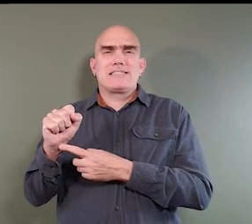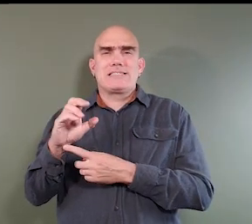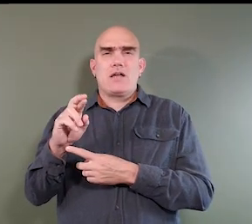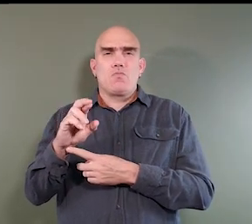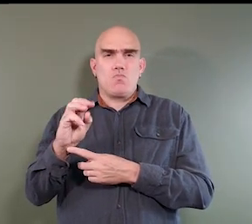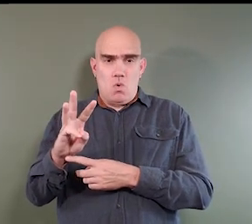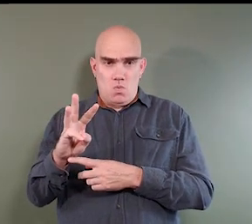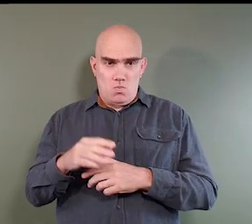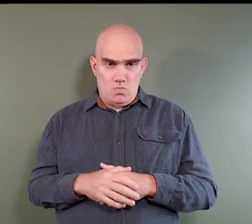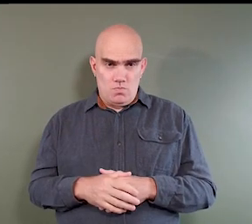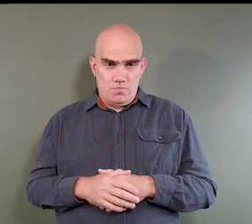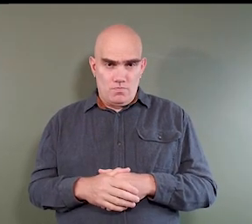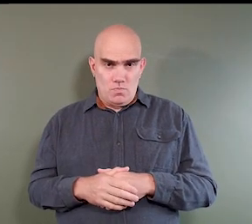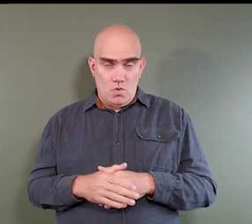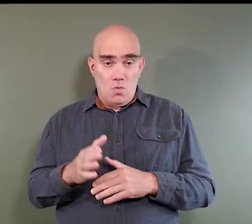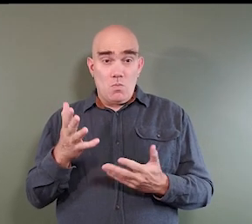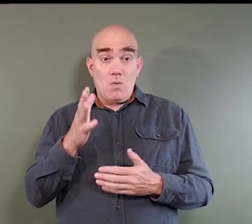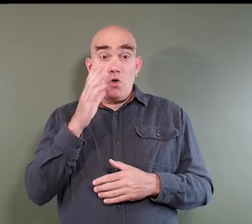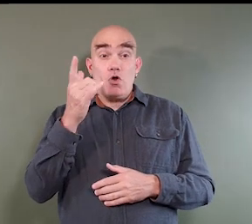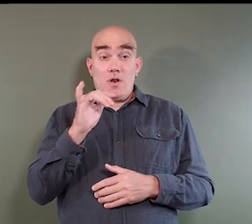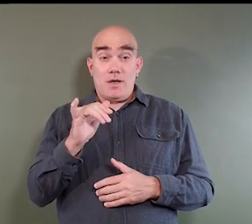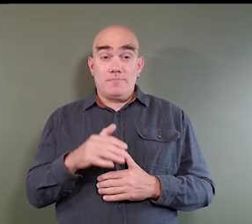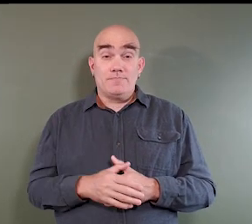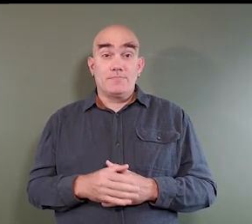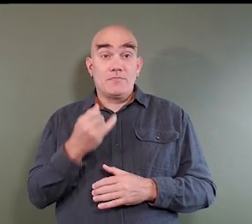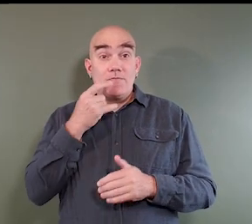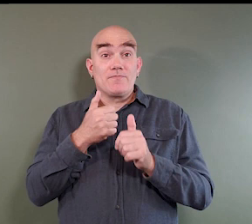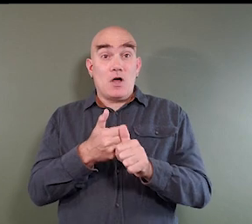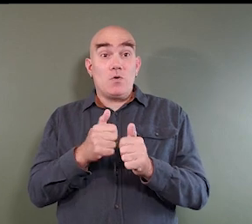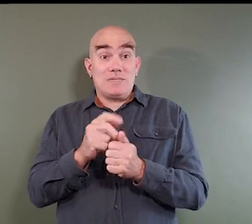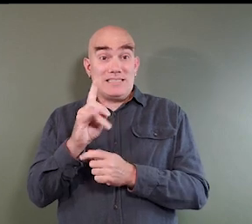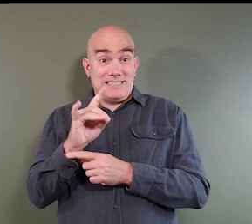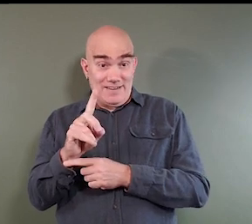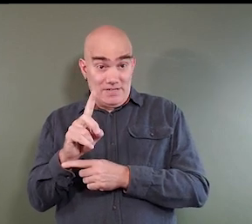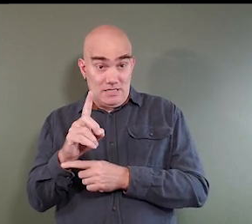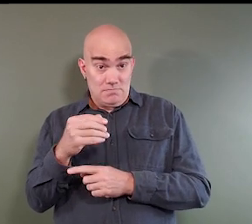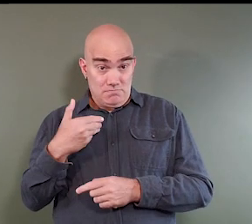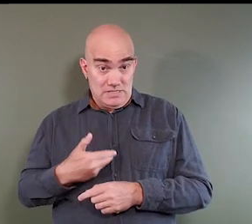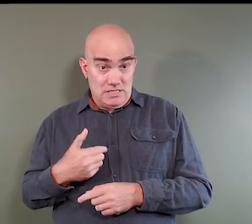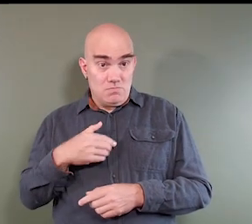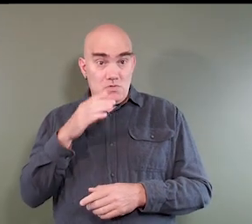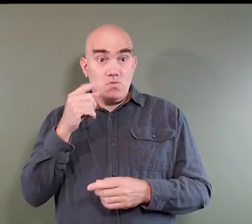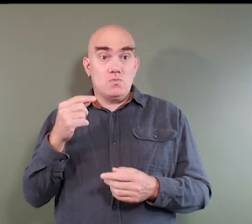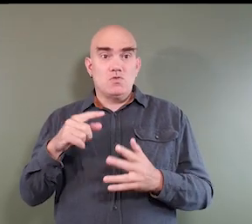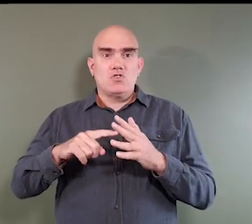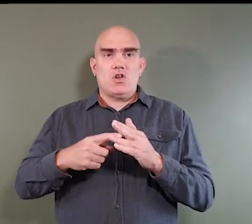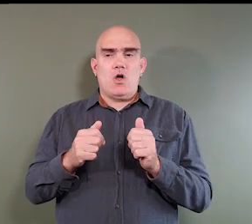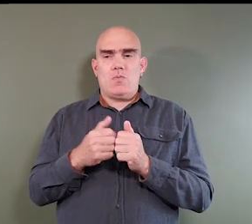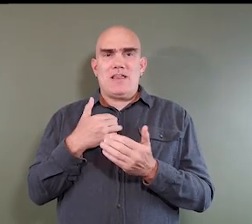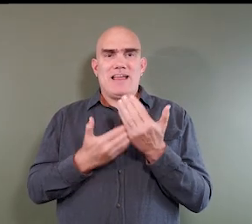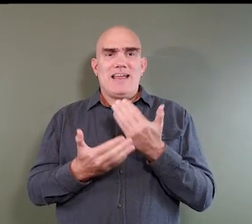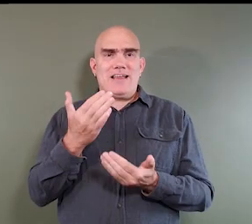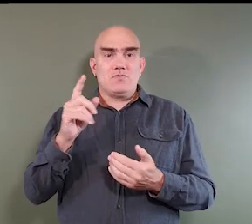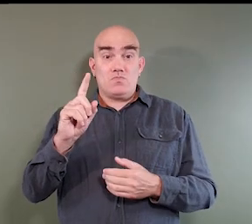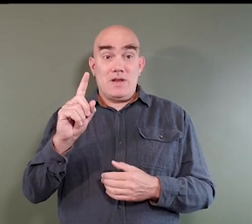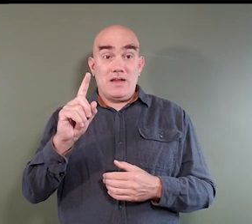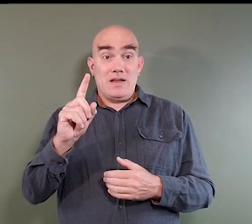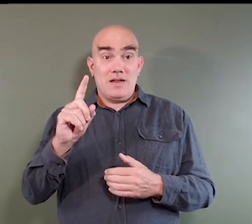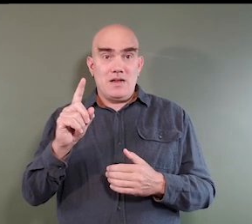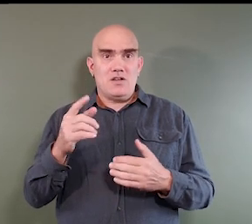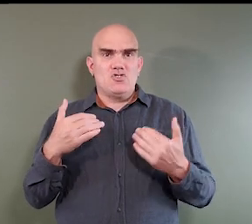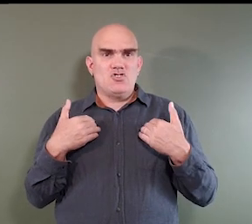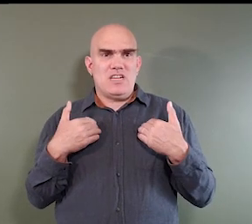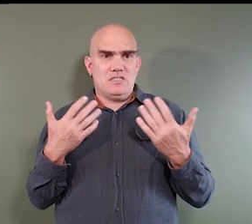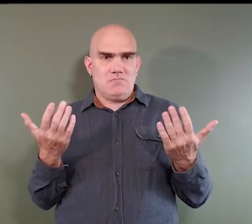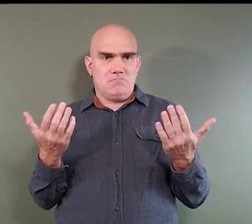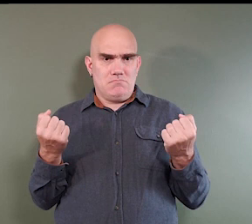and row. What this is gonna look like if you're following along with David and I, we're going to be starting out with our hands at our chest. We're